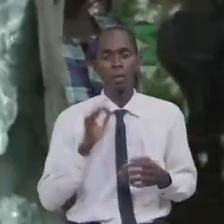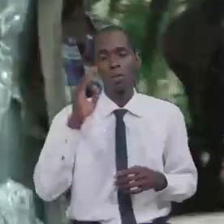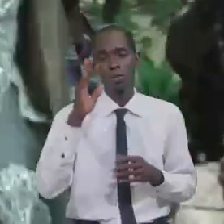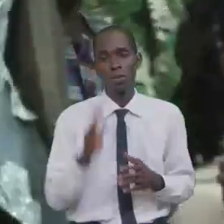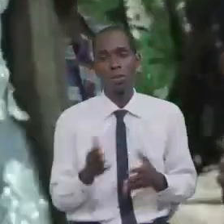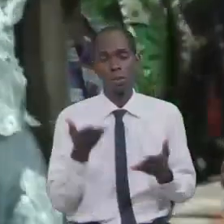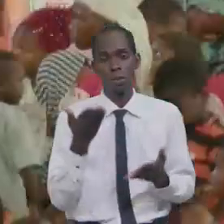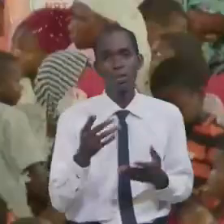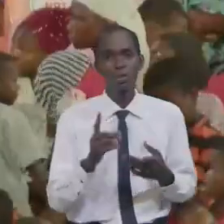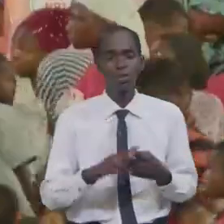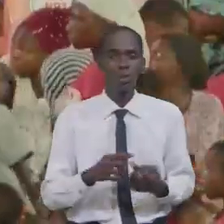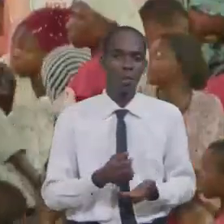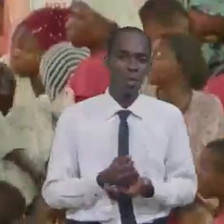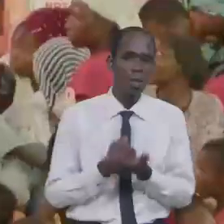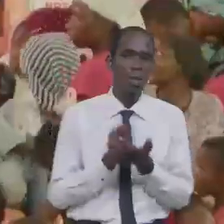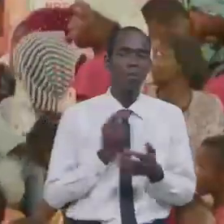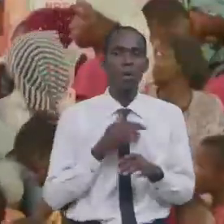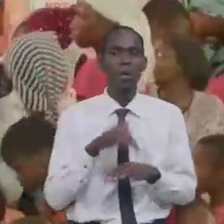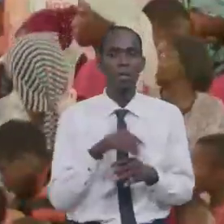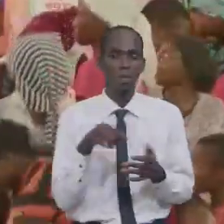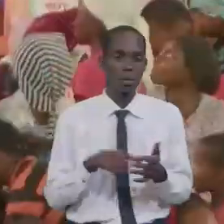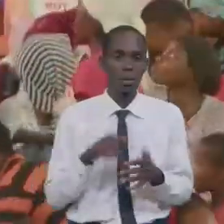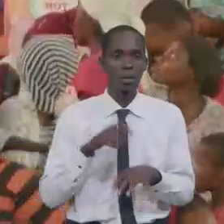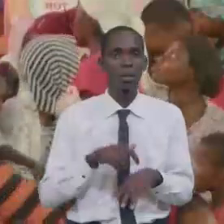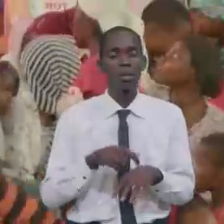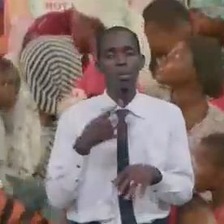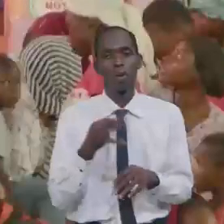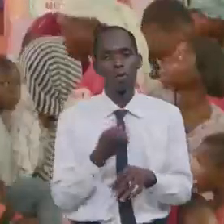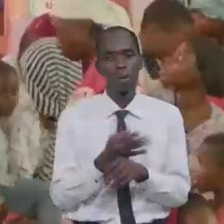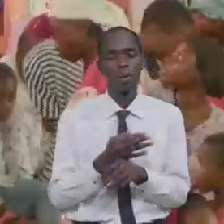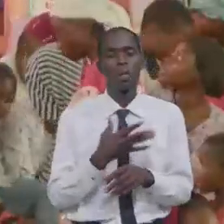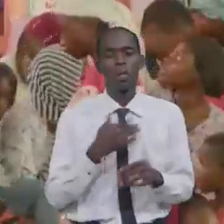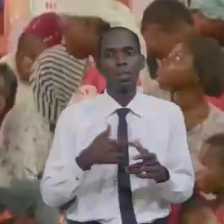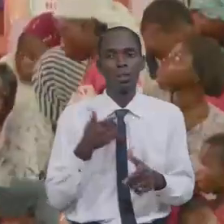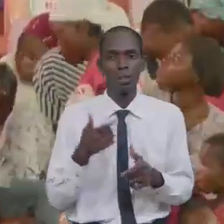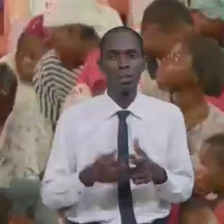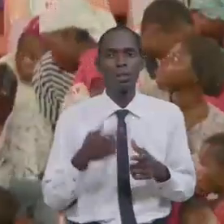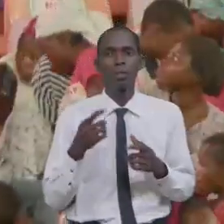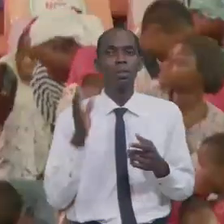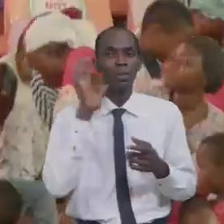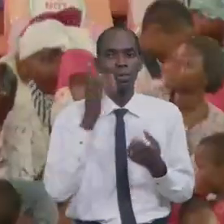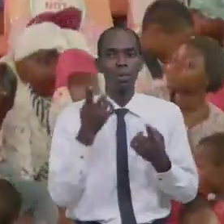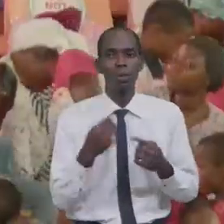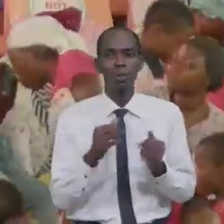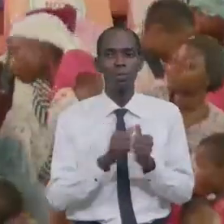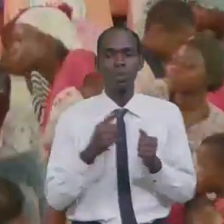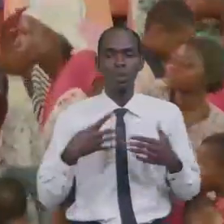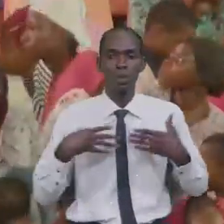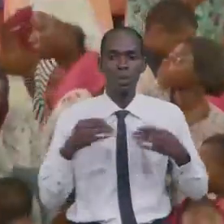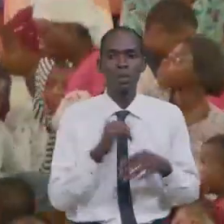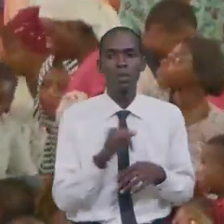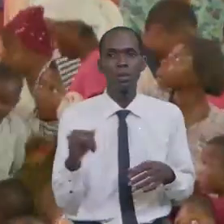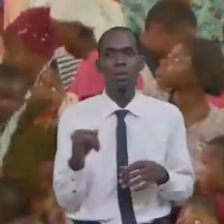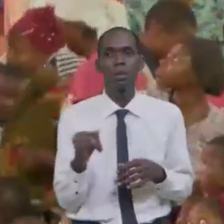during this counseling period. And then I will come. There's healing, there is upholding, there is